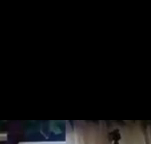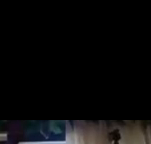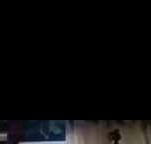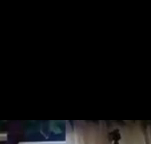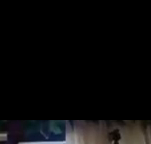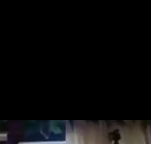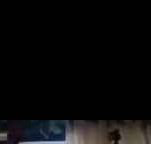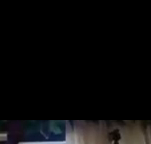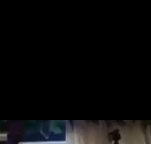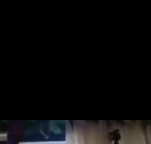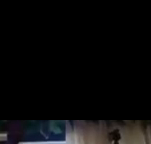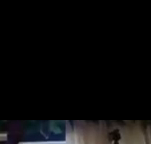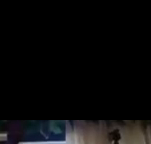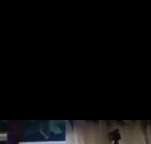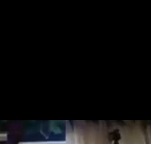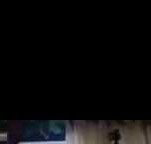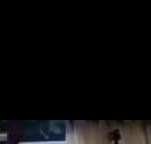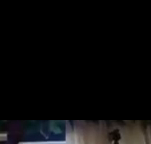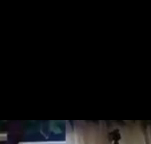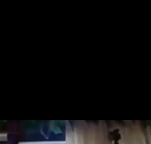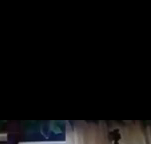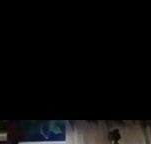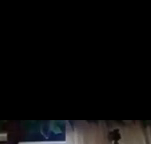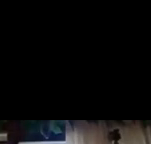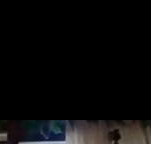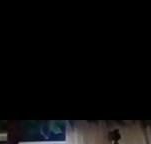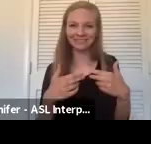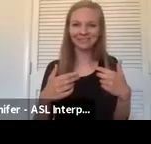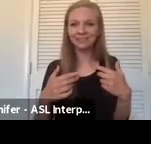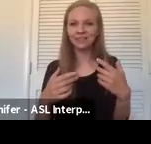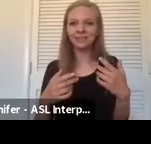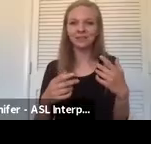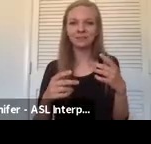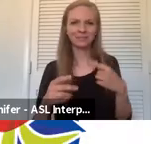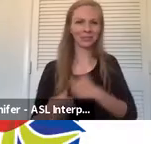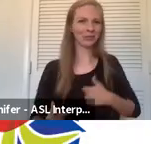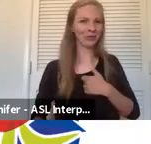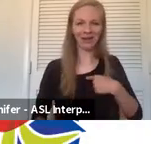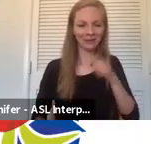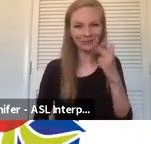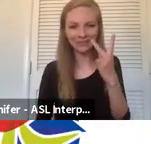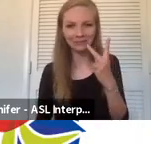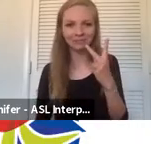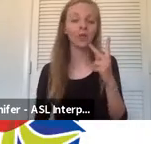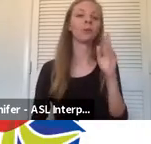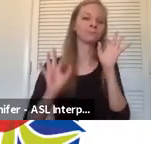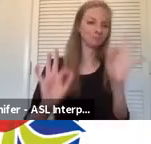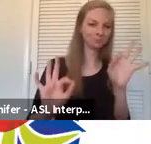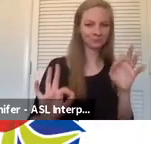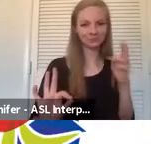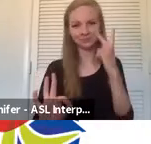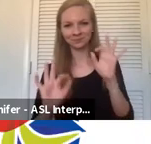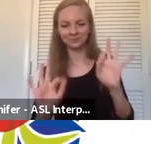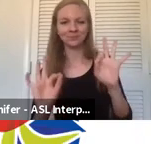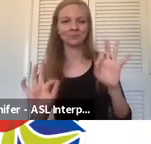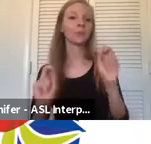Where are the other slides going to come up for me? I'm sorry. I can't see the slides on the screen here. There we go. All